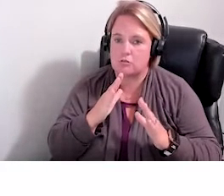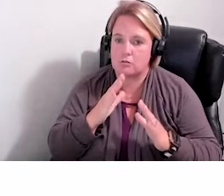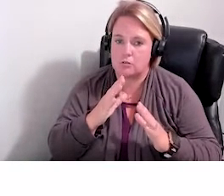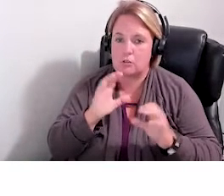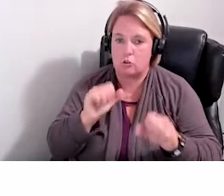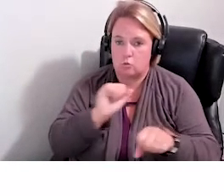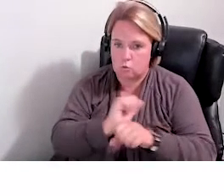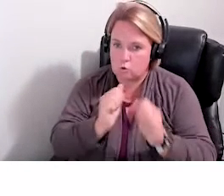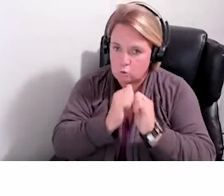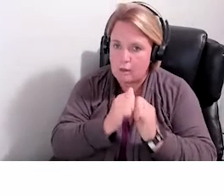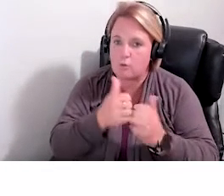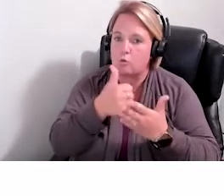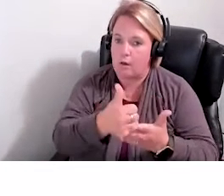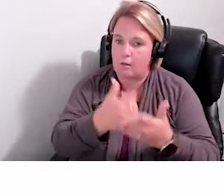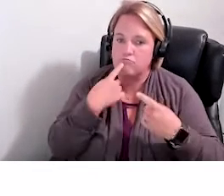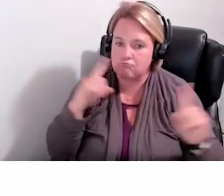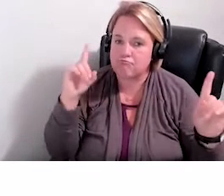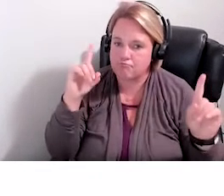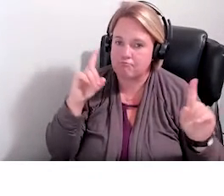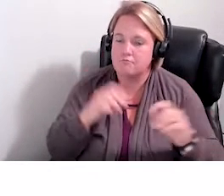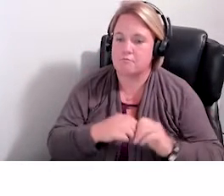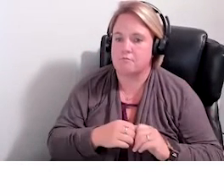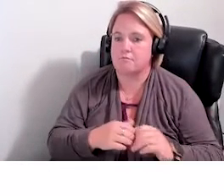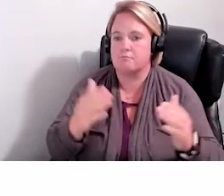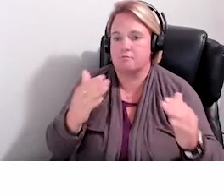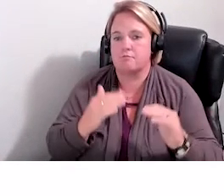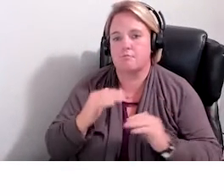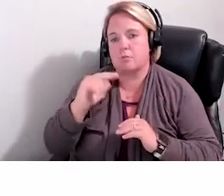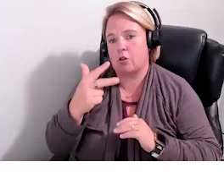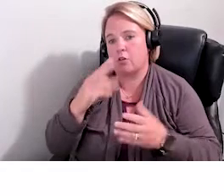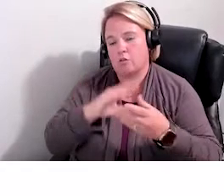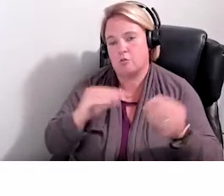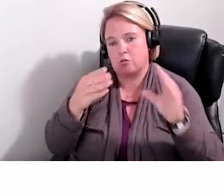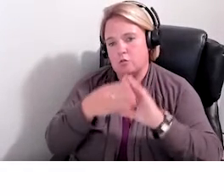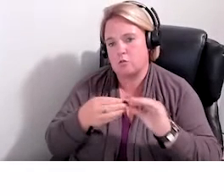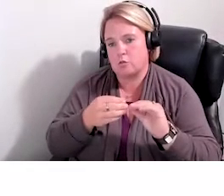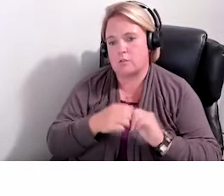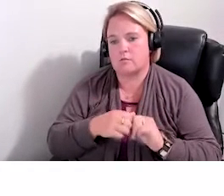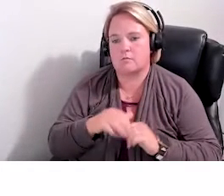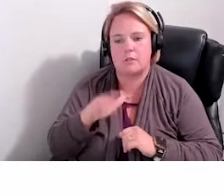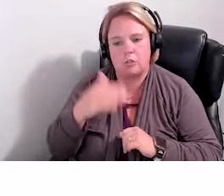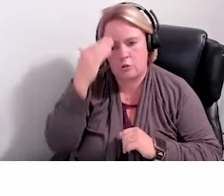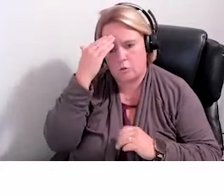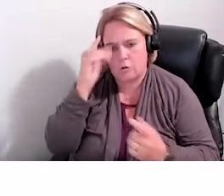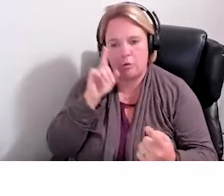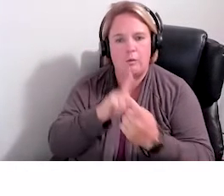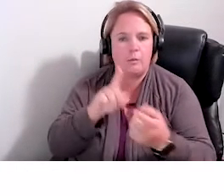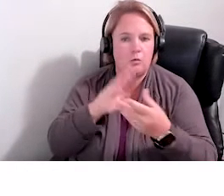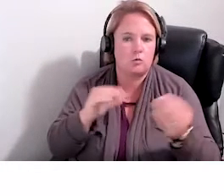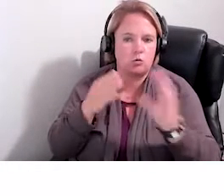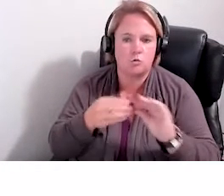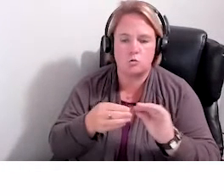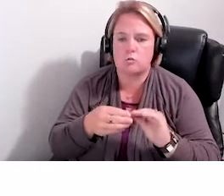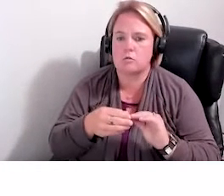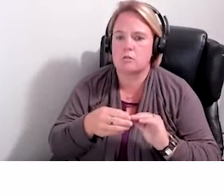together. Third story I want to share is, we meet with students. We thought she had everything she needed,